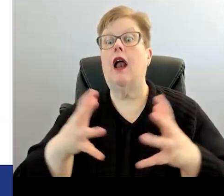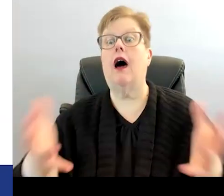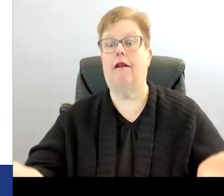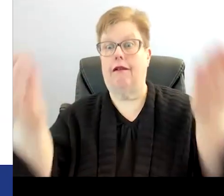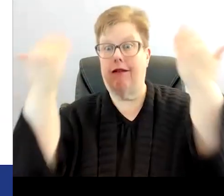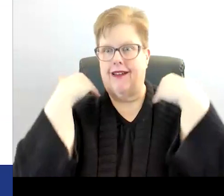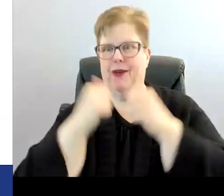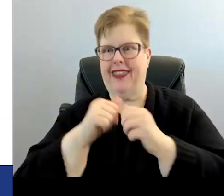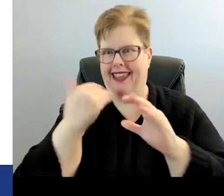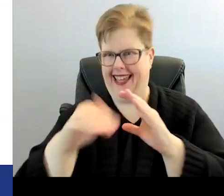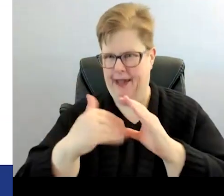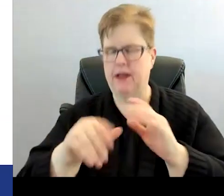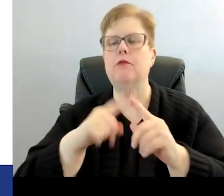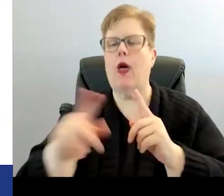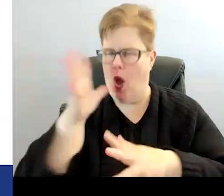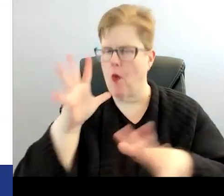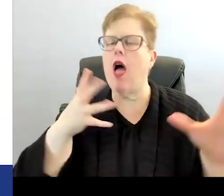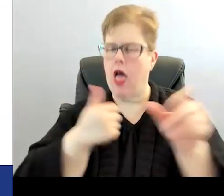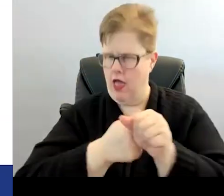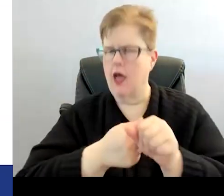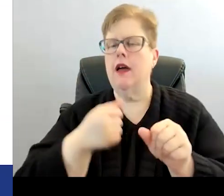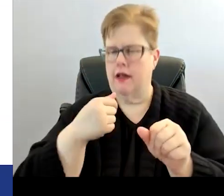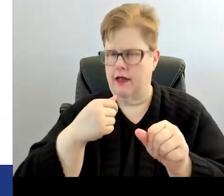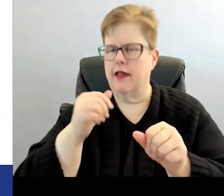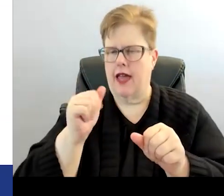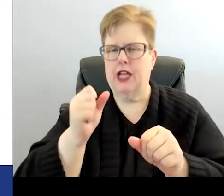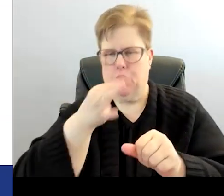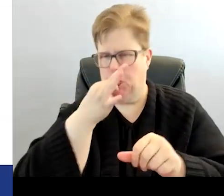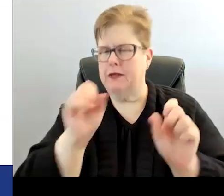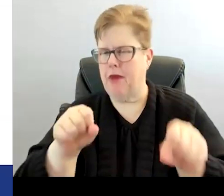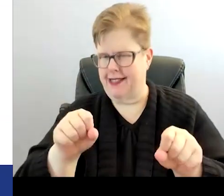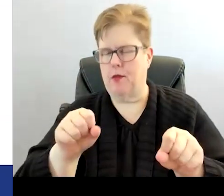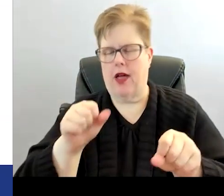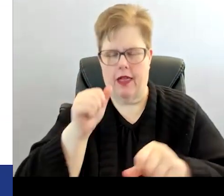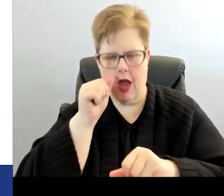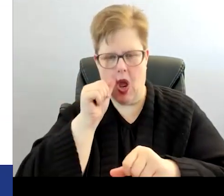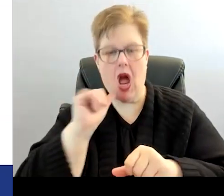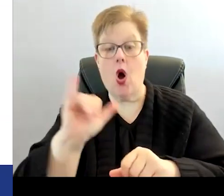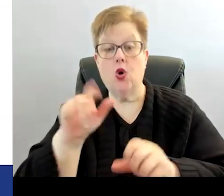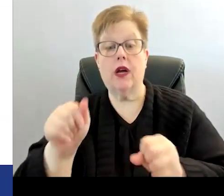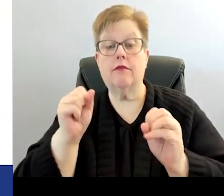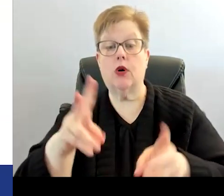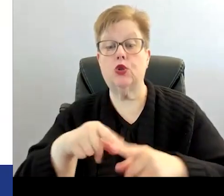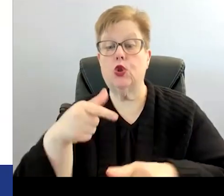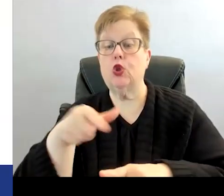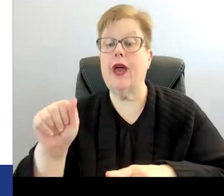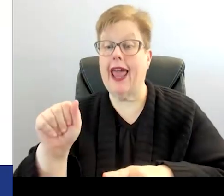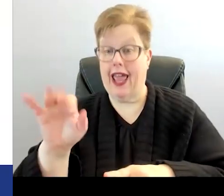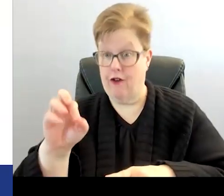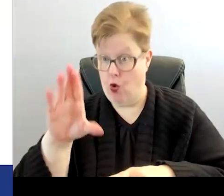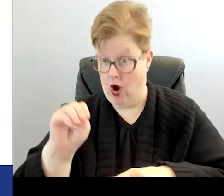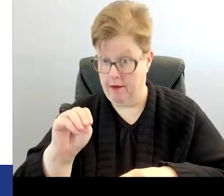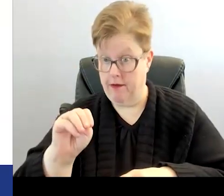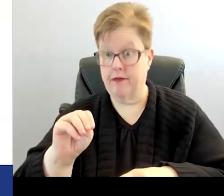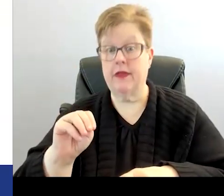swamped right now, but they will get back to you as soon as possible. And you can also post to the Q&A forum